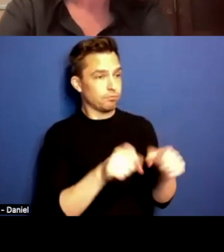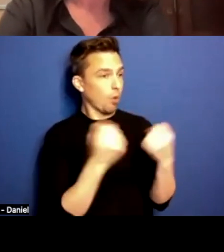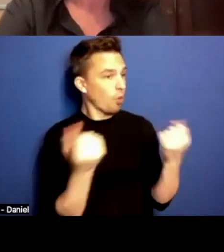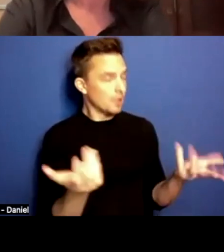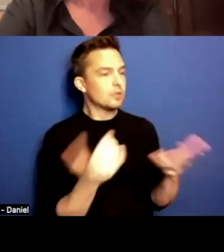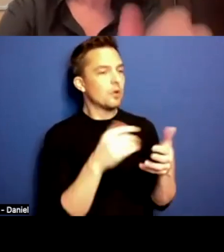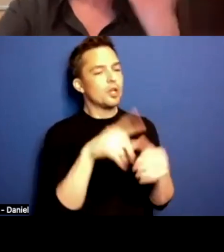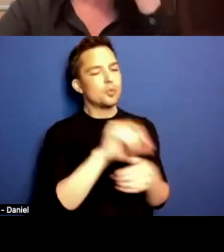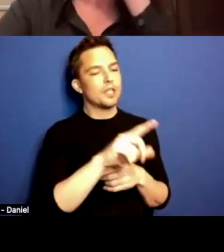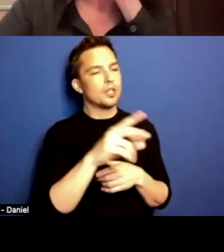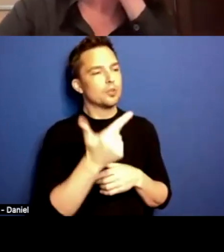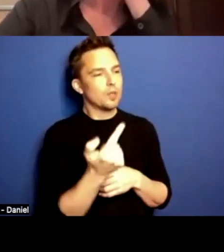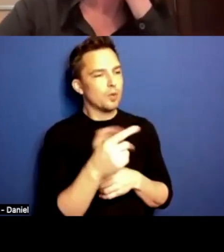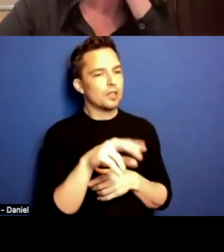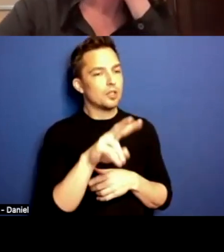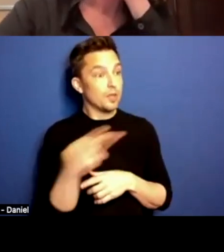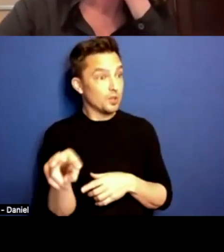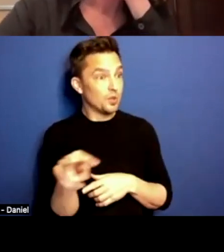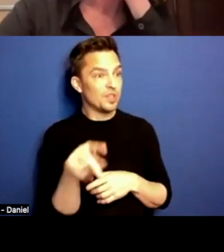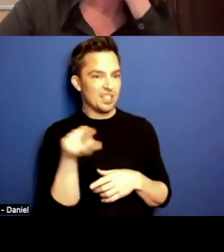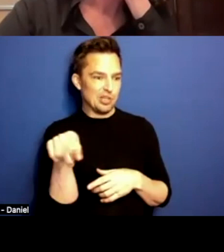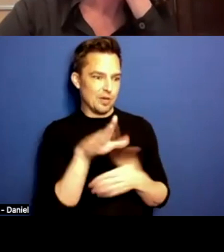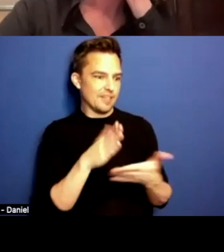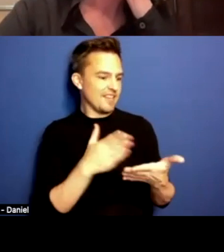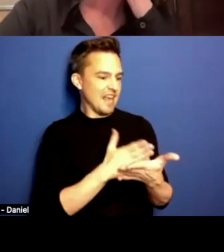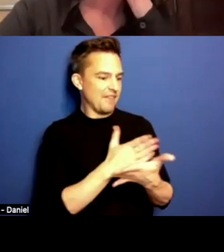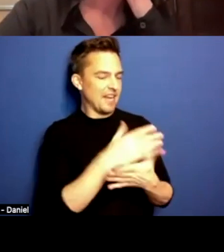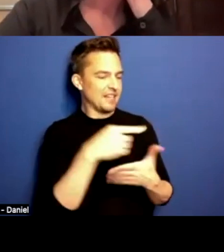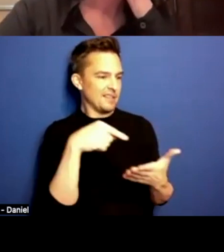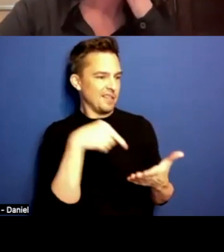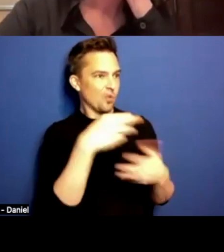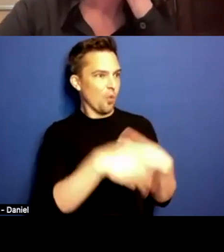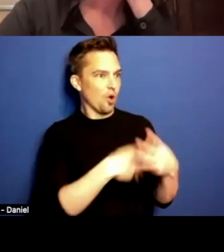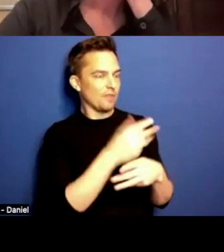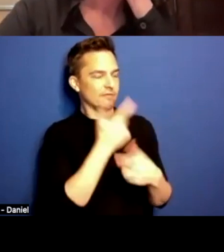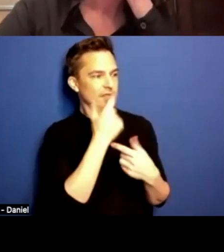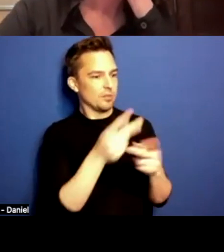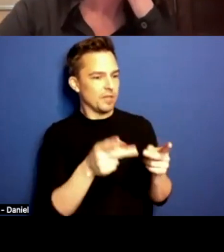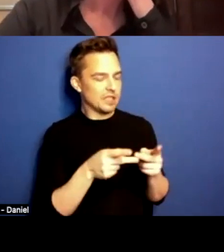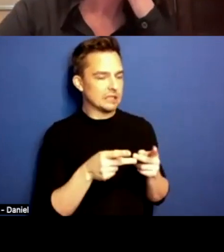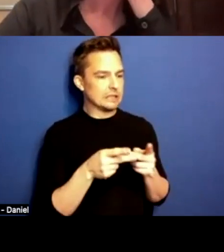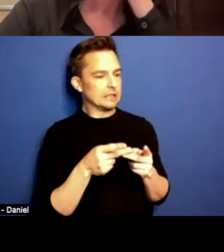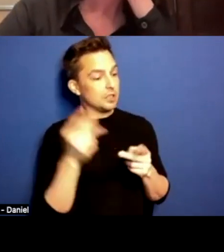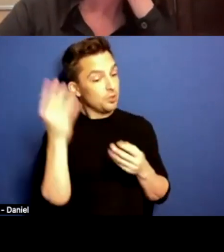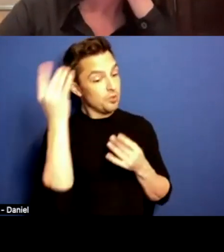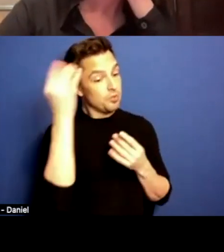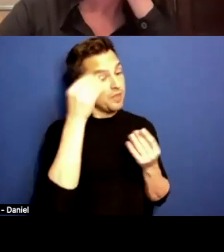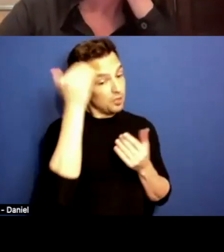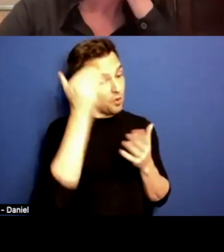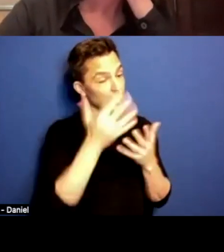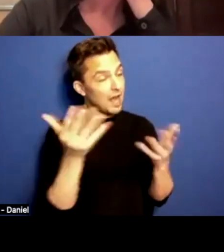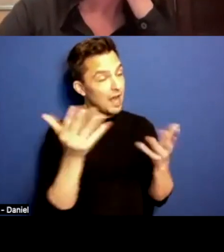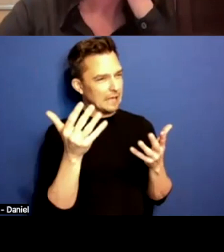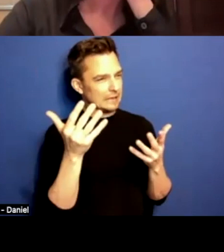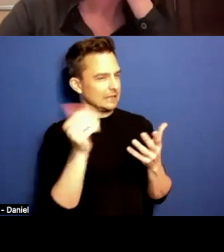20, 21, 22, you're navigating the world in this really interesting place where you think you know a lot, but you don't know as much. You need